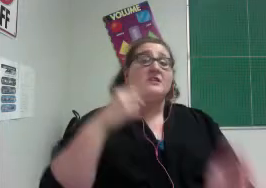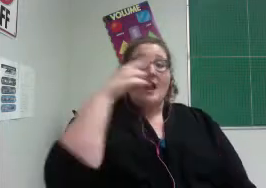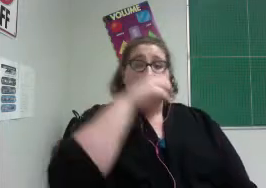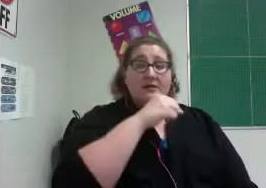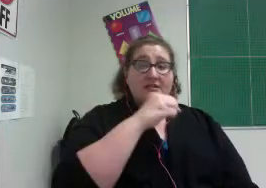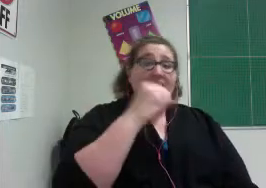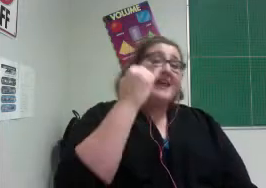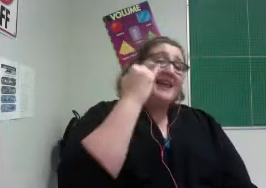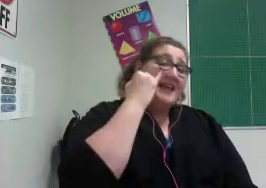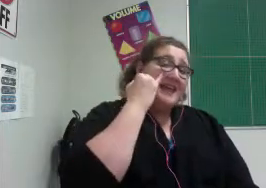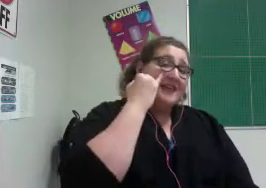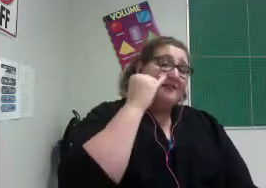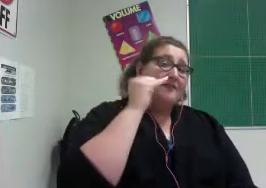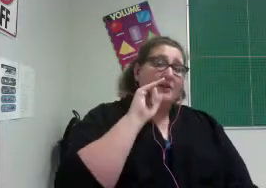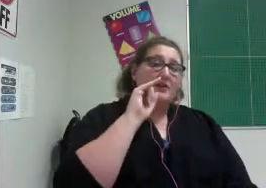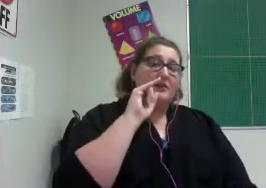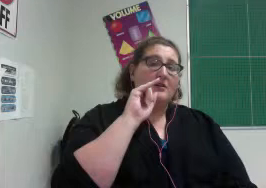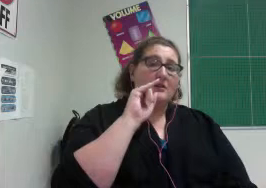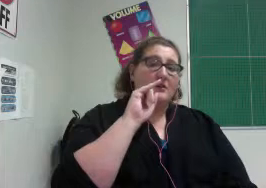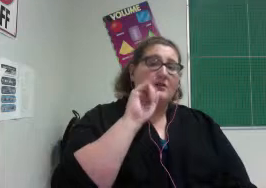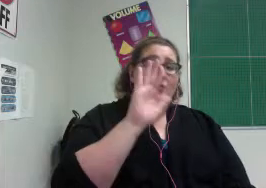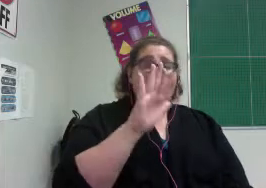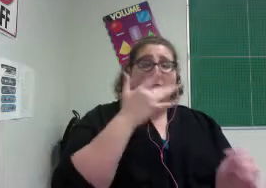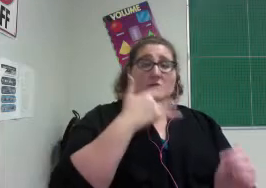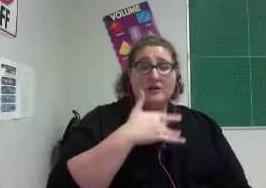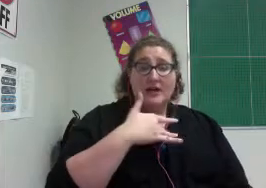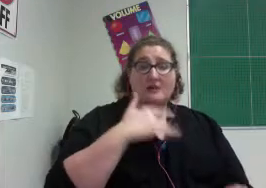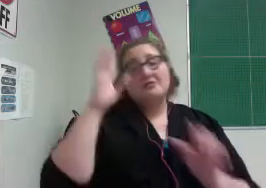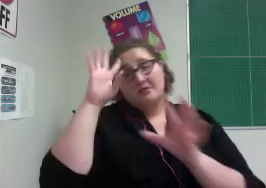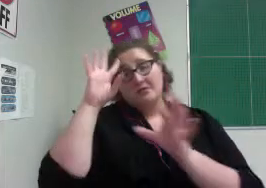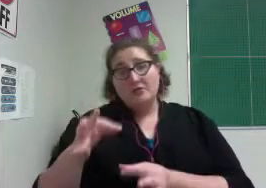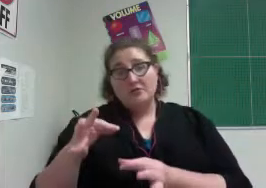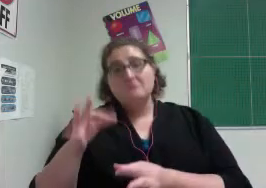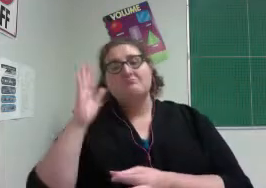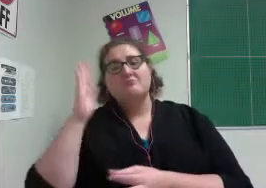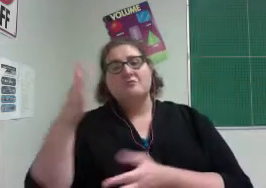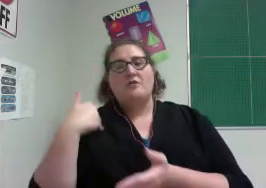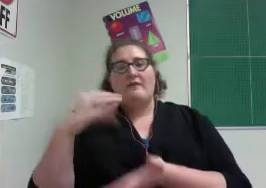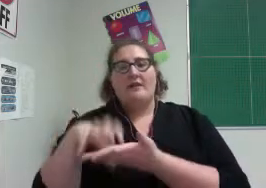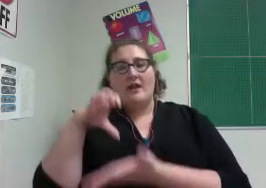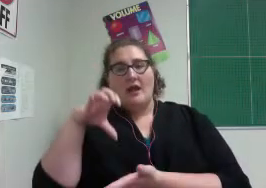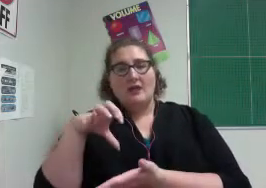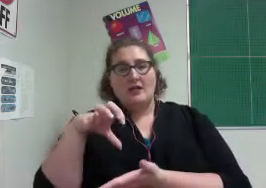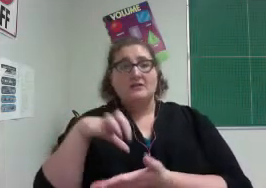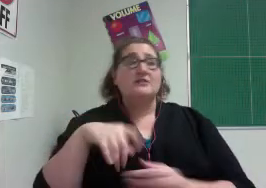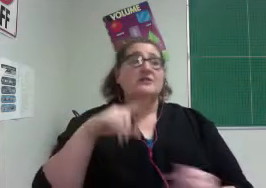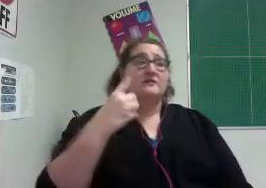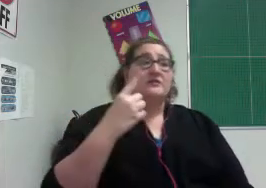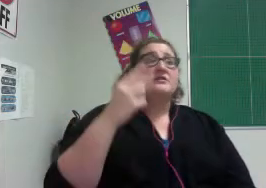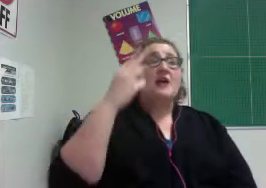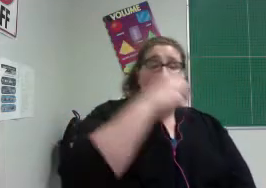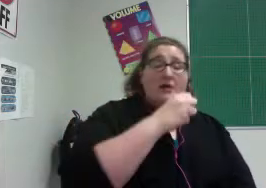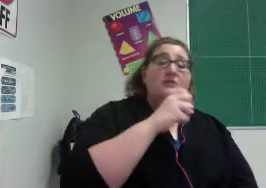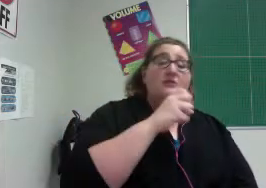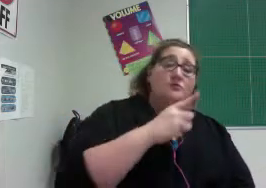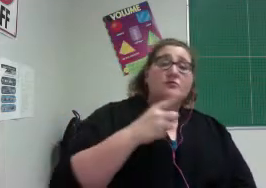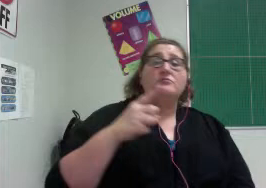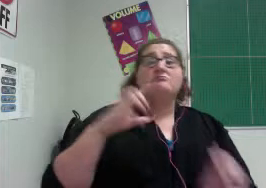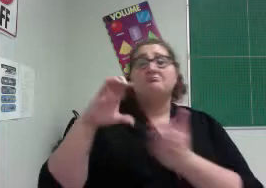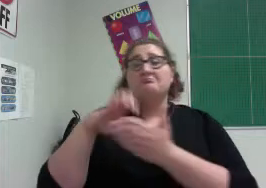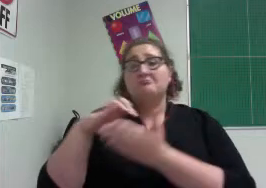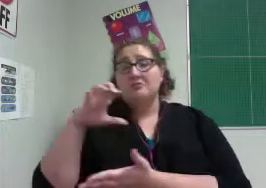the hypothesis is, it is your birthday, conclusion, you'll have cake. So in the first case, the hypothesis could be true and the conclusion would be